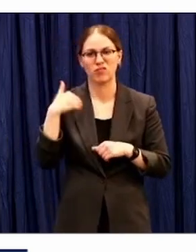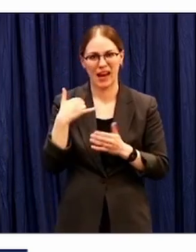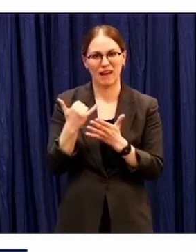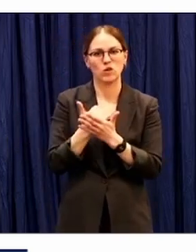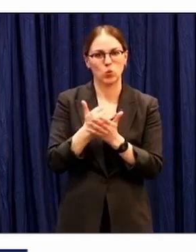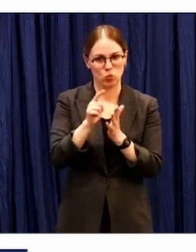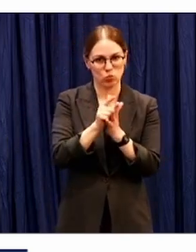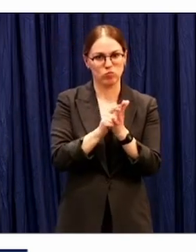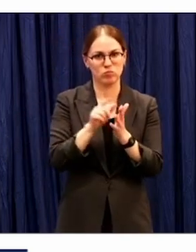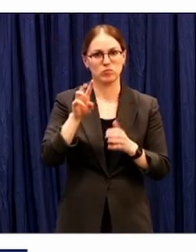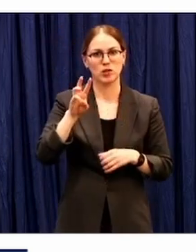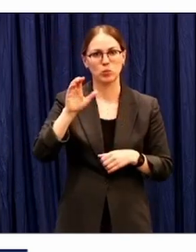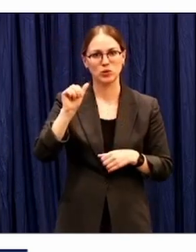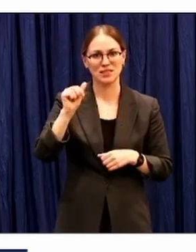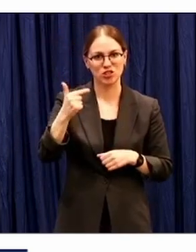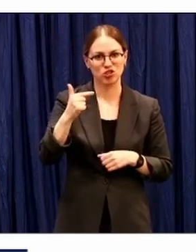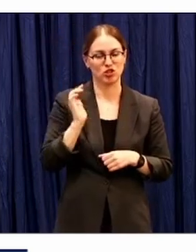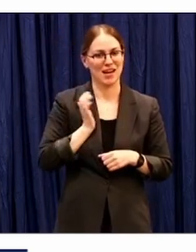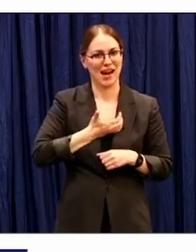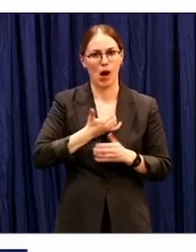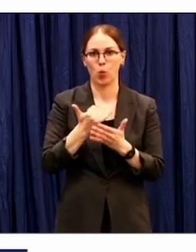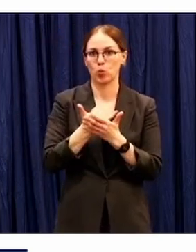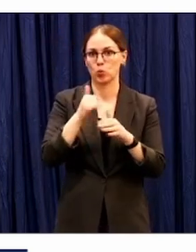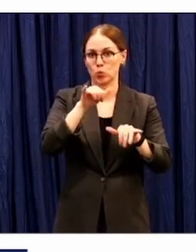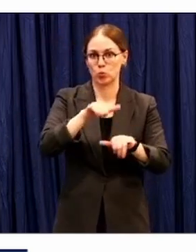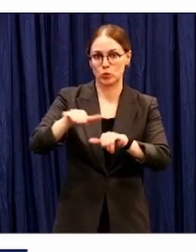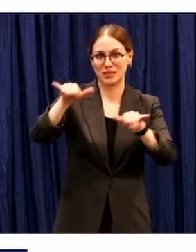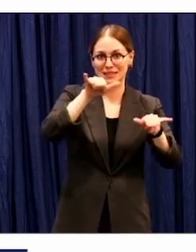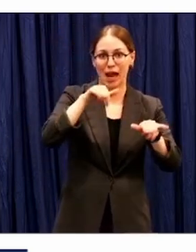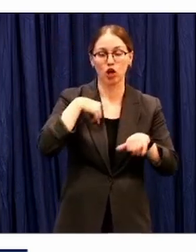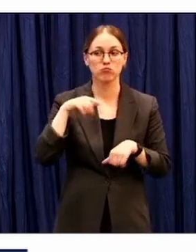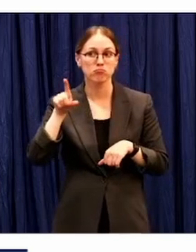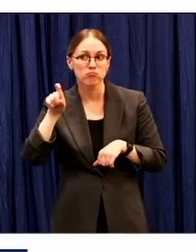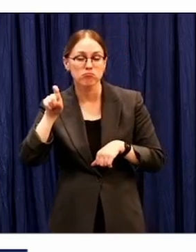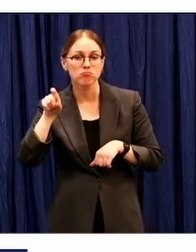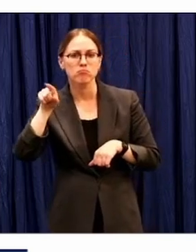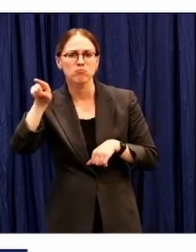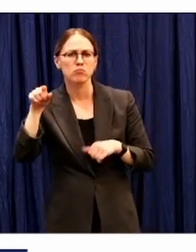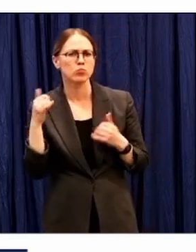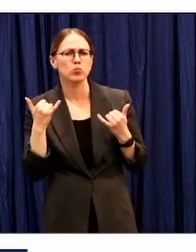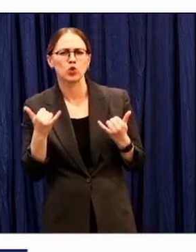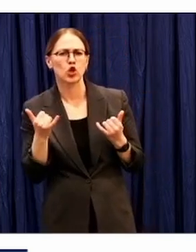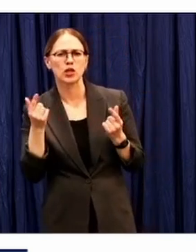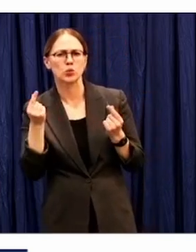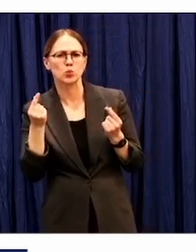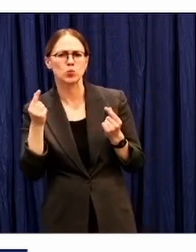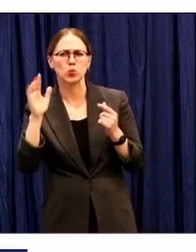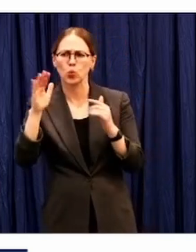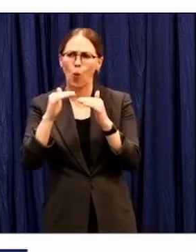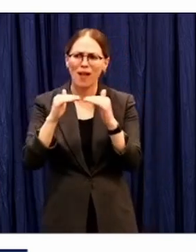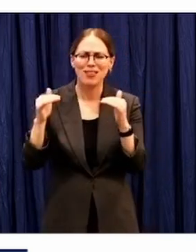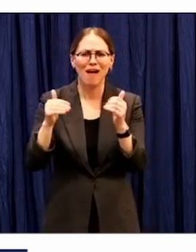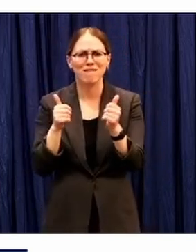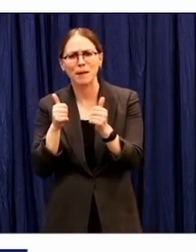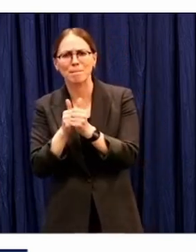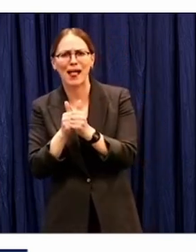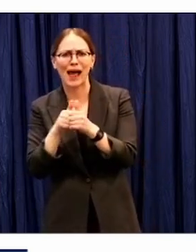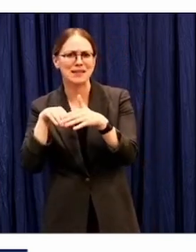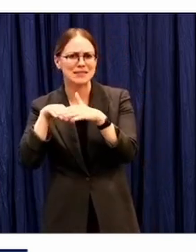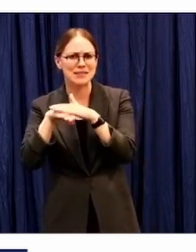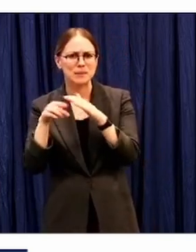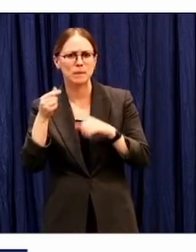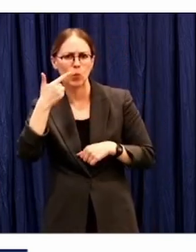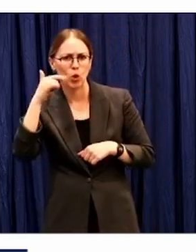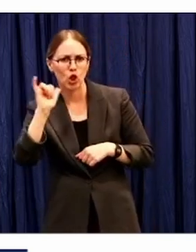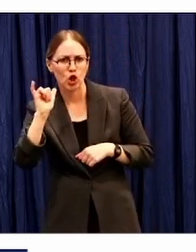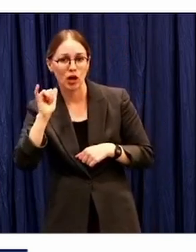technical standard and asked for some information from them to assess where they were currently at on their level of compliance and their willingness to come